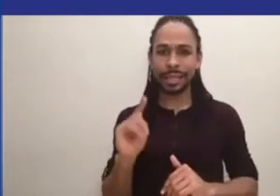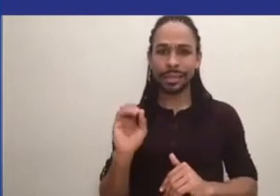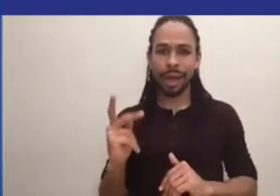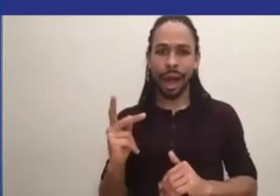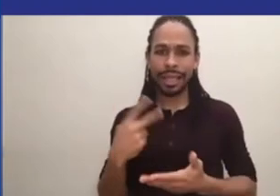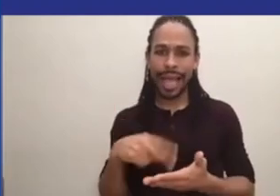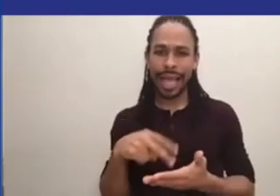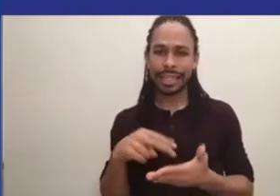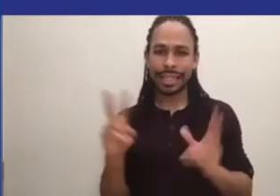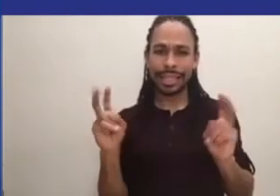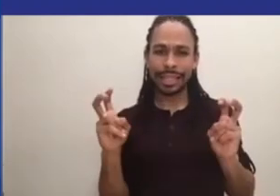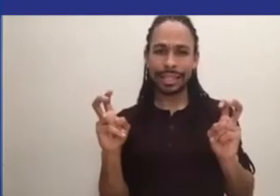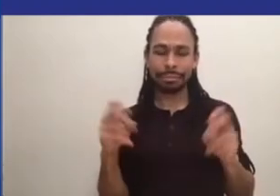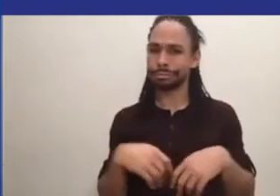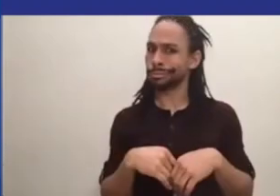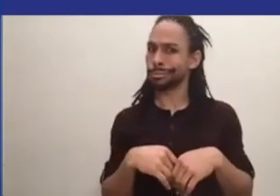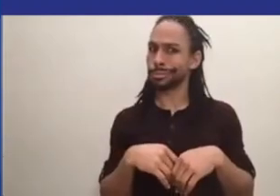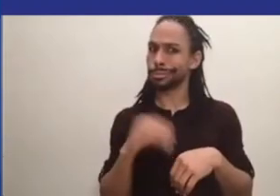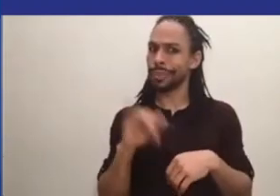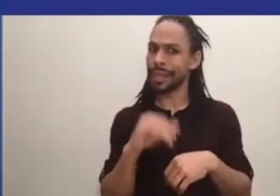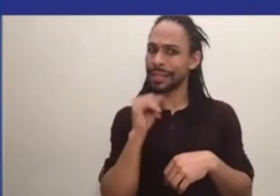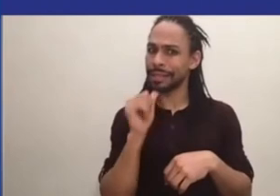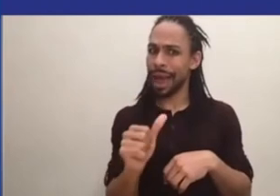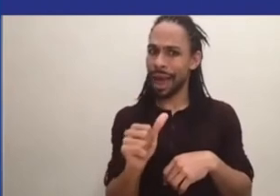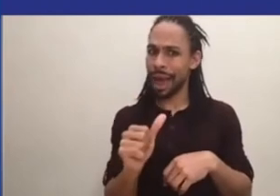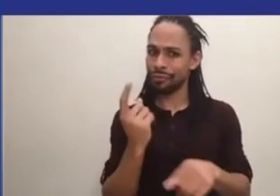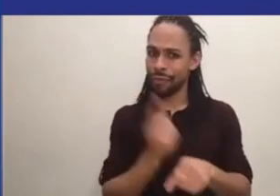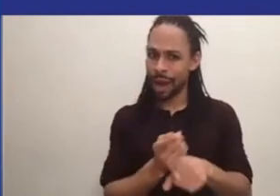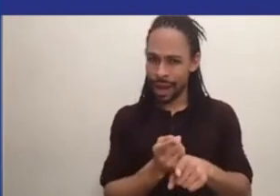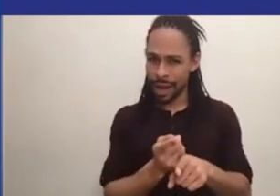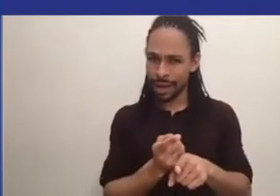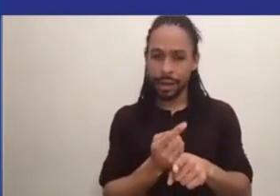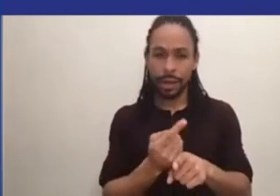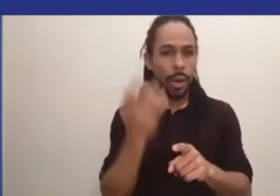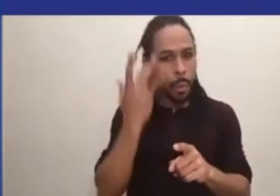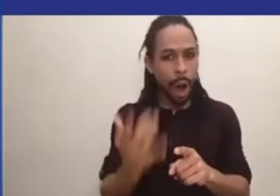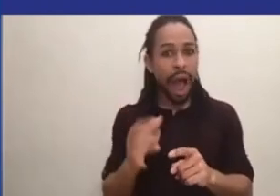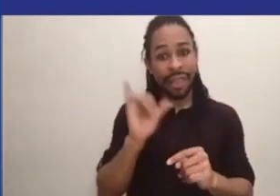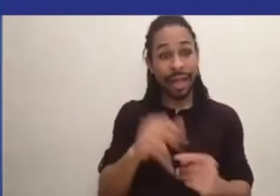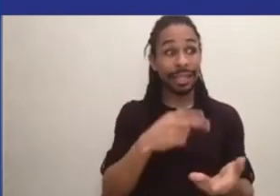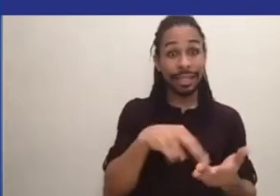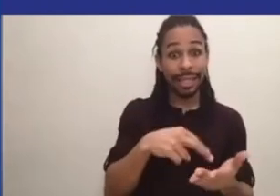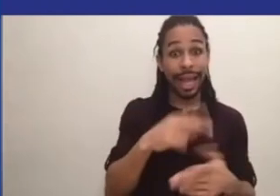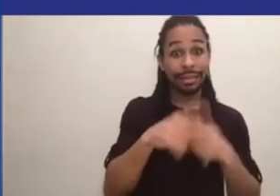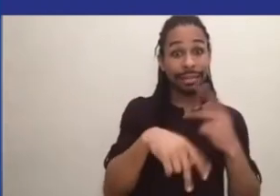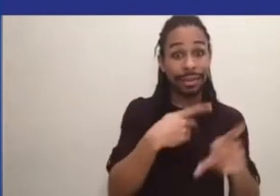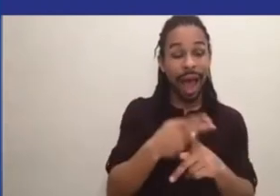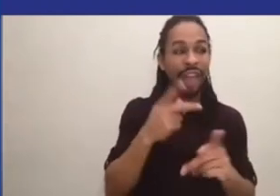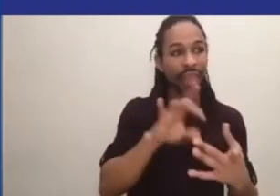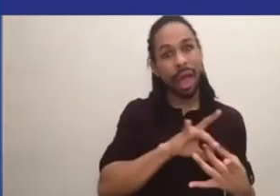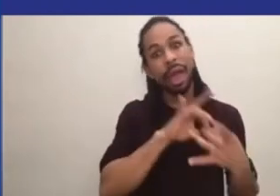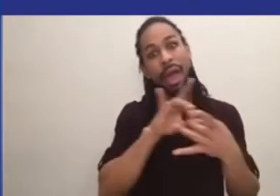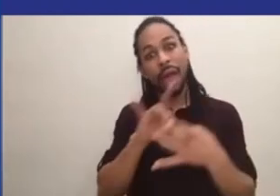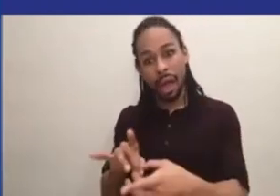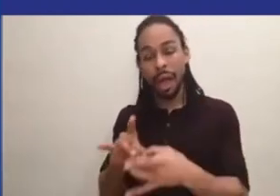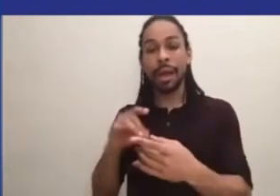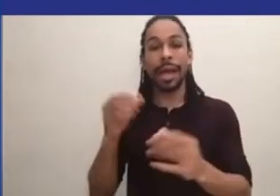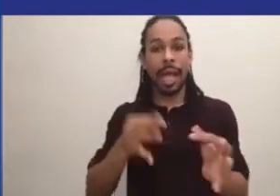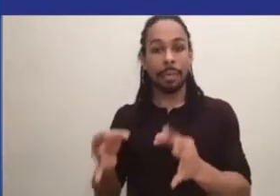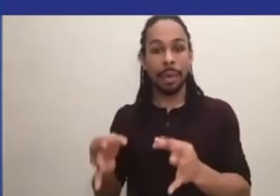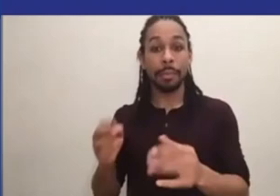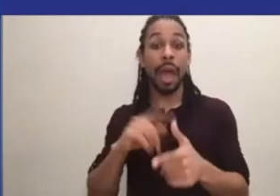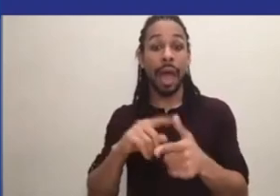you know, which is not the case, you know? Because that's a dance style that's formed to hip hop music. And when you do the Whoop